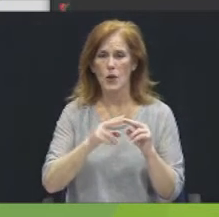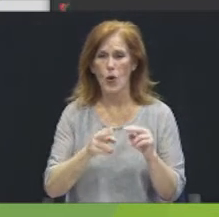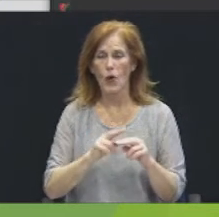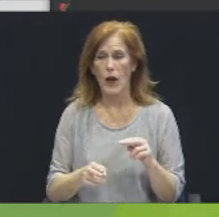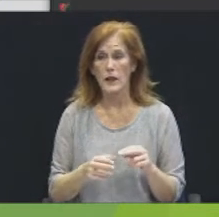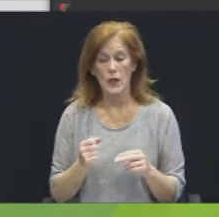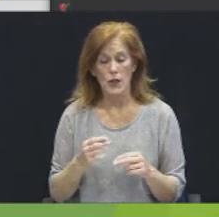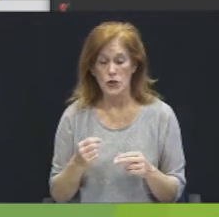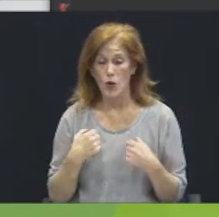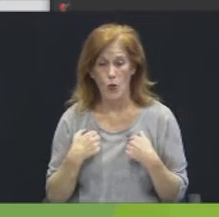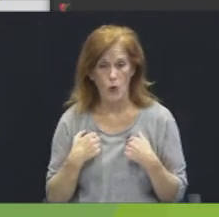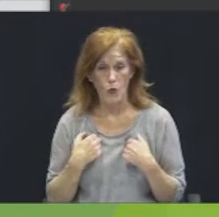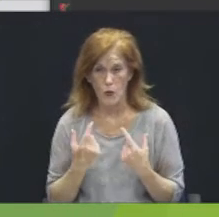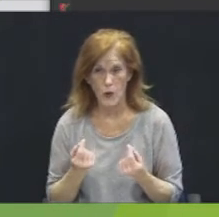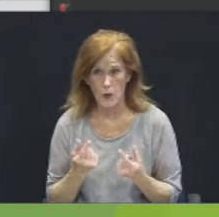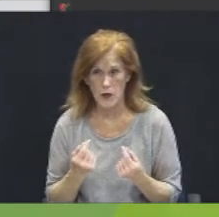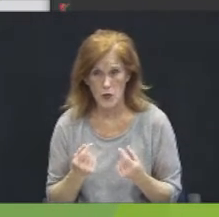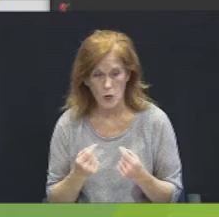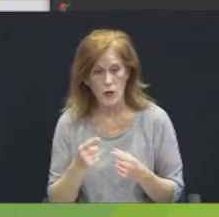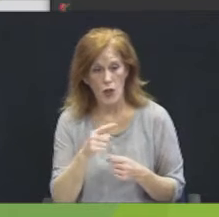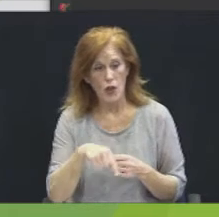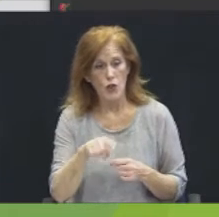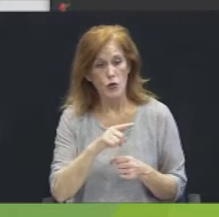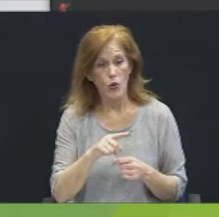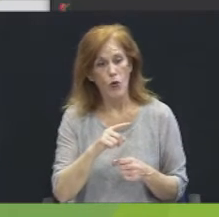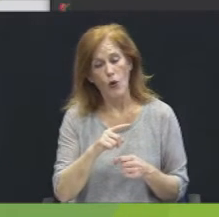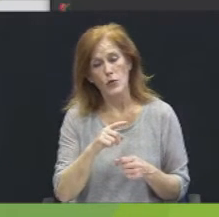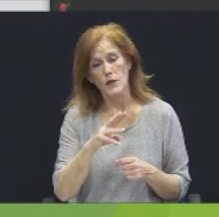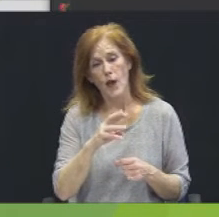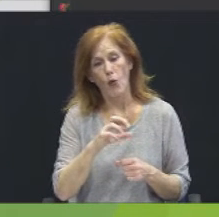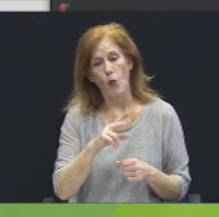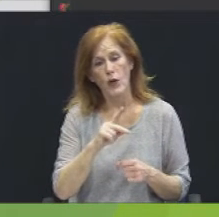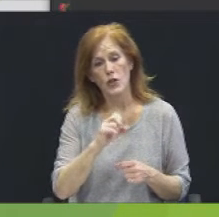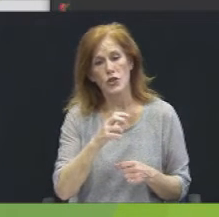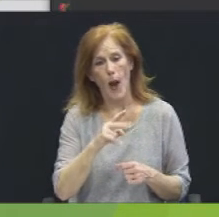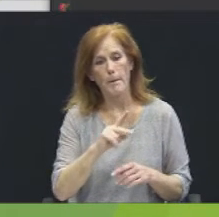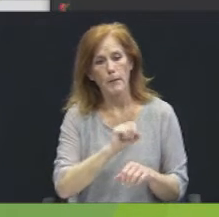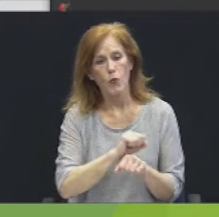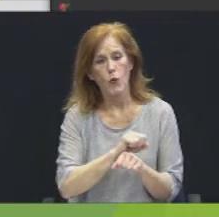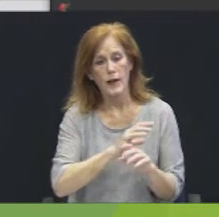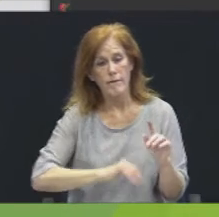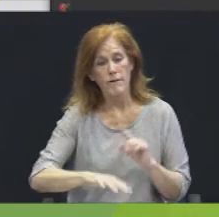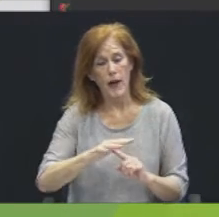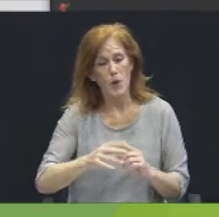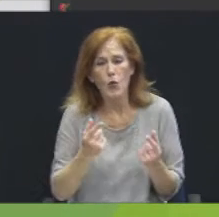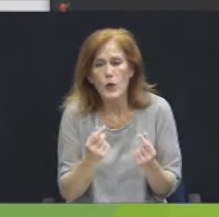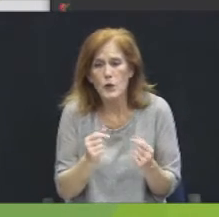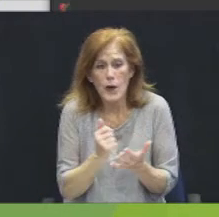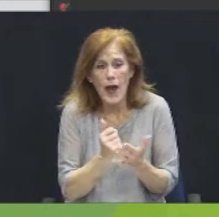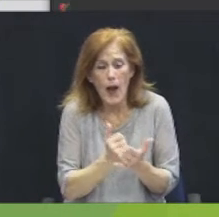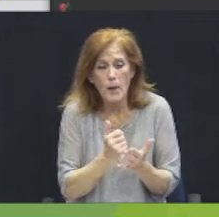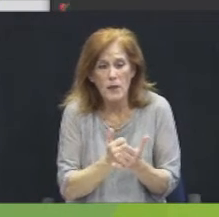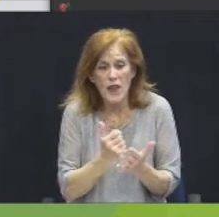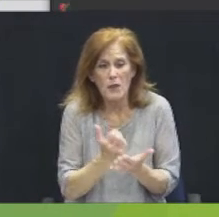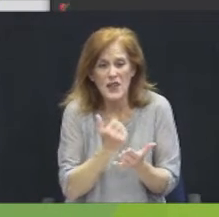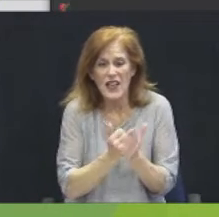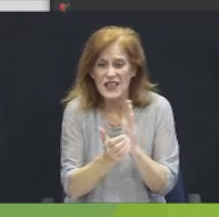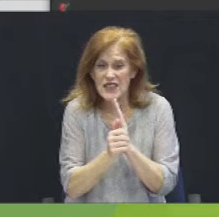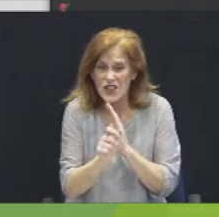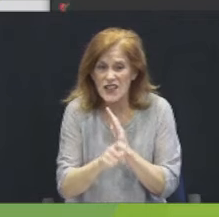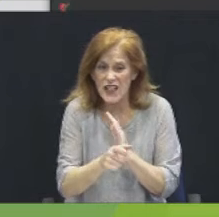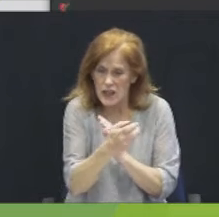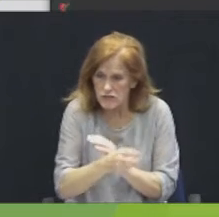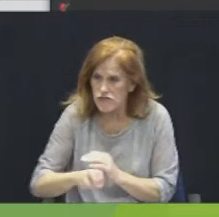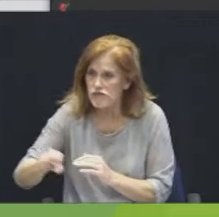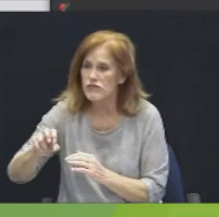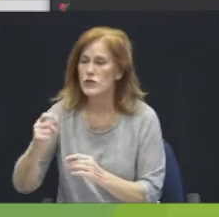get individuals out of these sheltered workshop environments and gain more work skills? This one is the